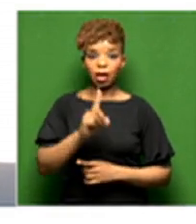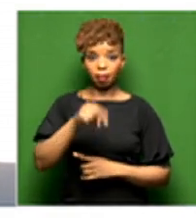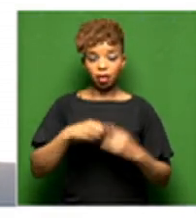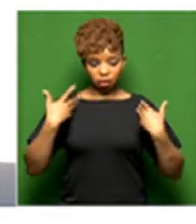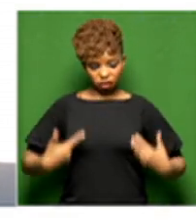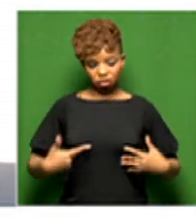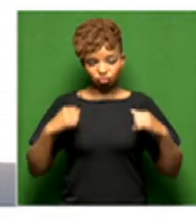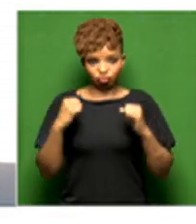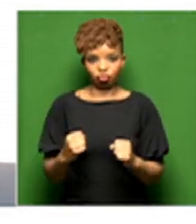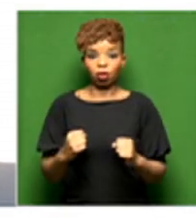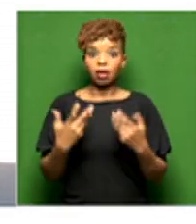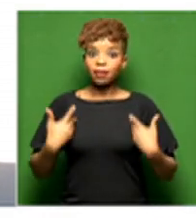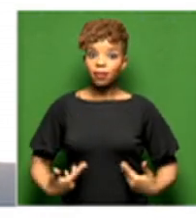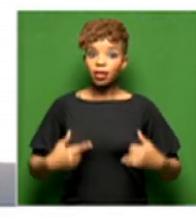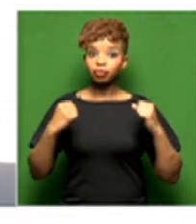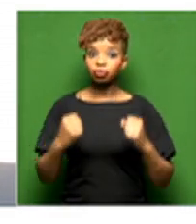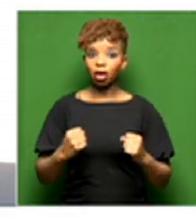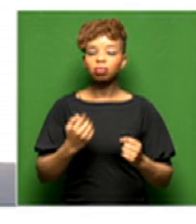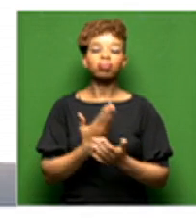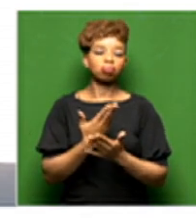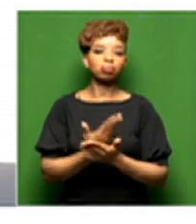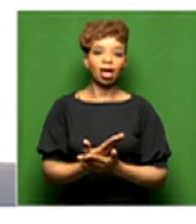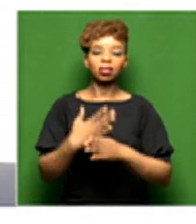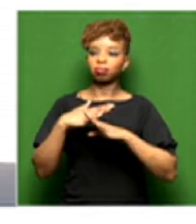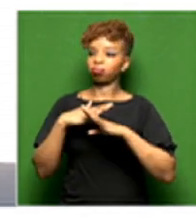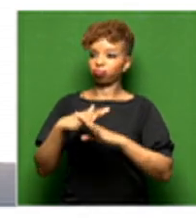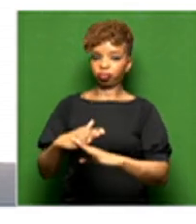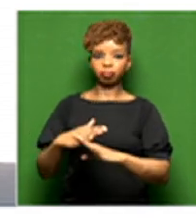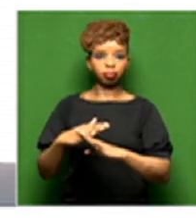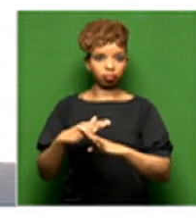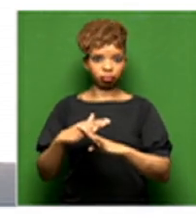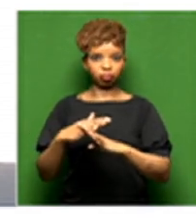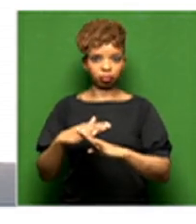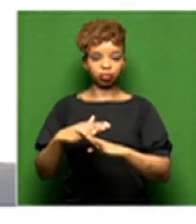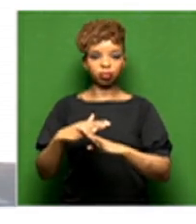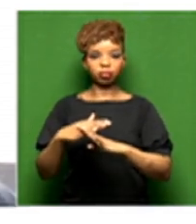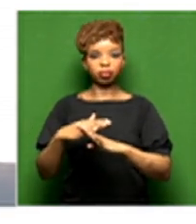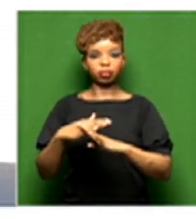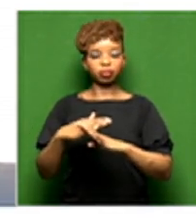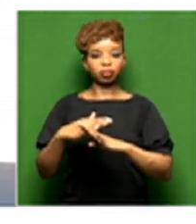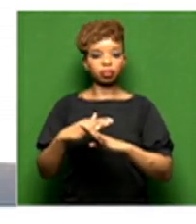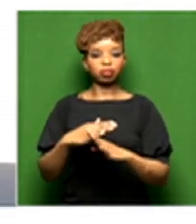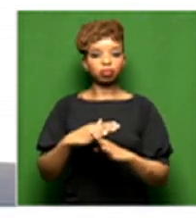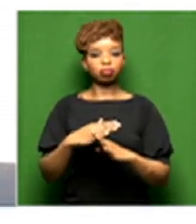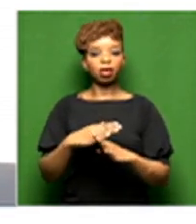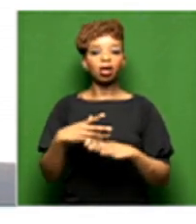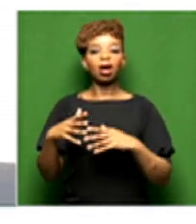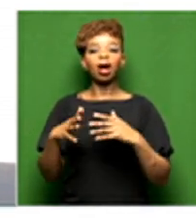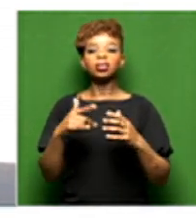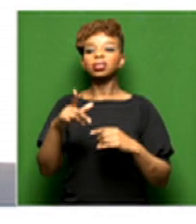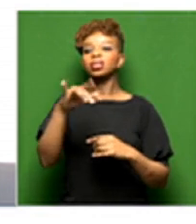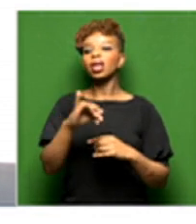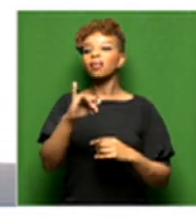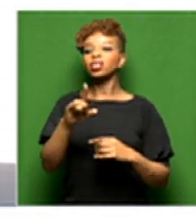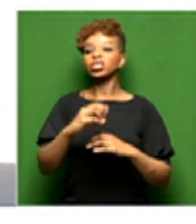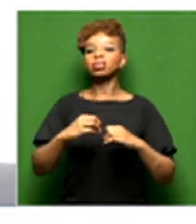face any type of infection with a much higher level of or ability to overcome the infection without it